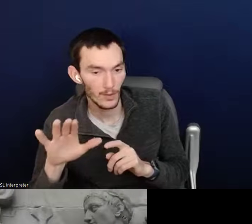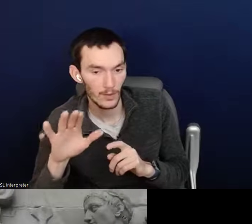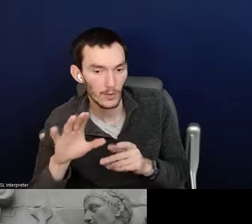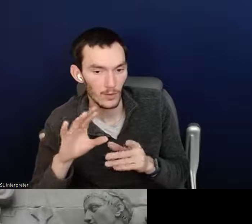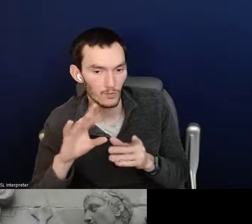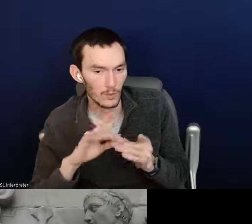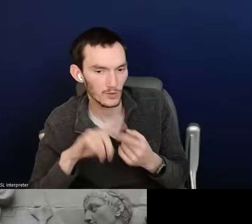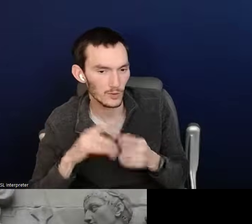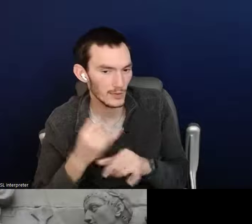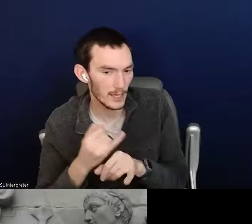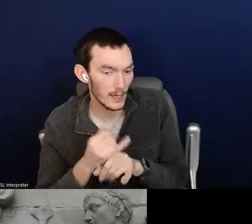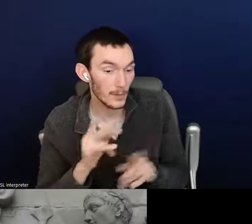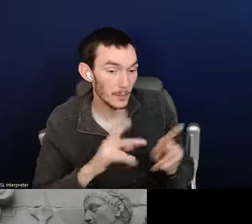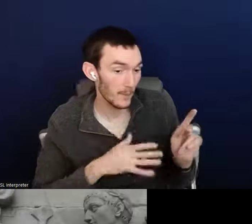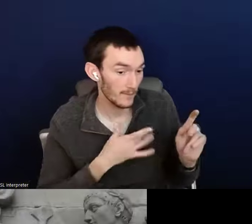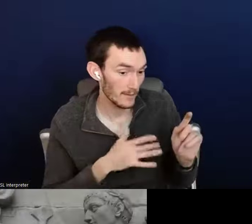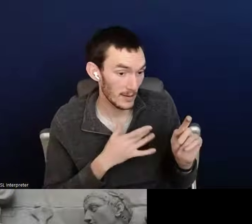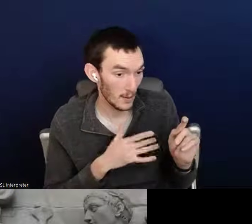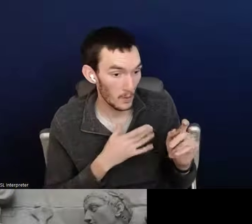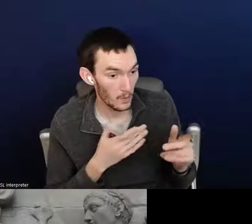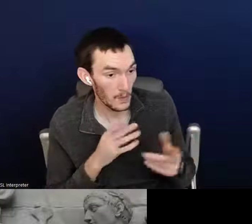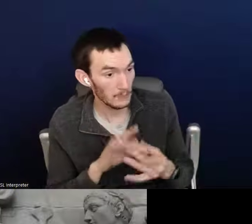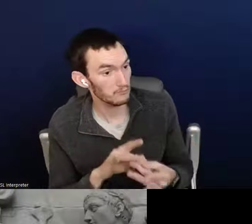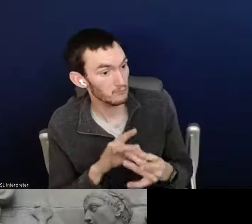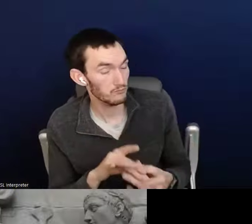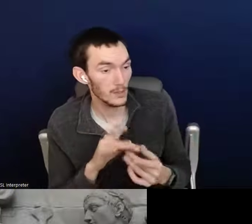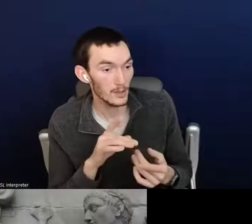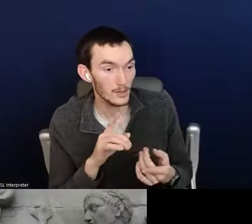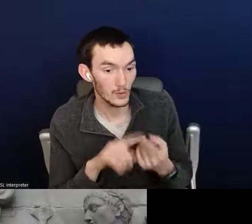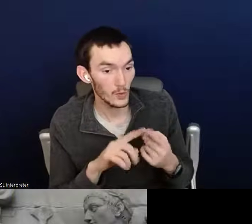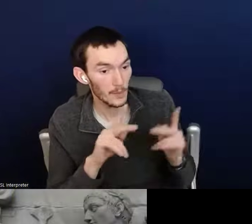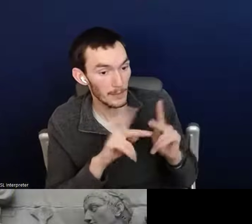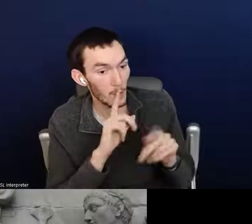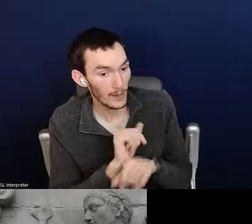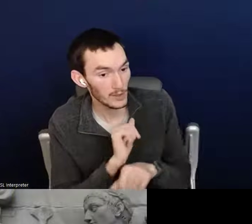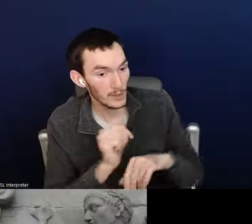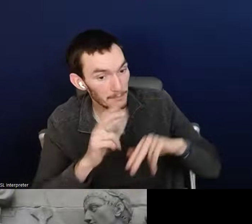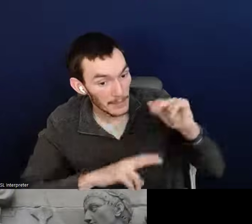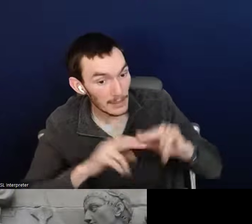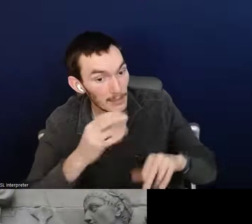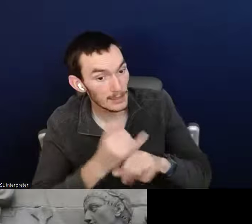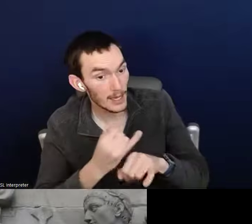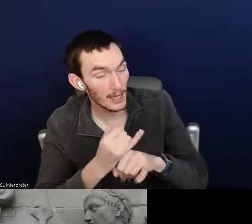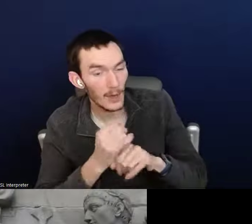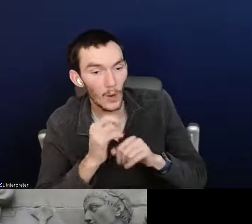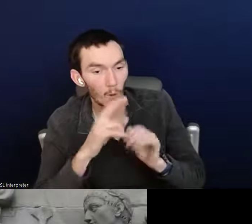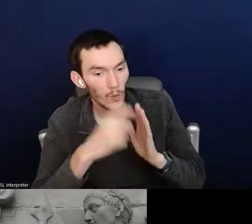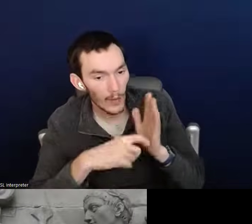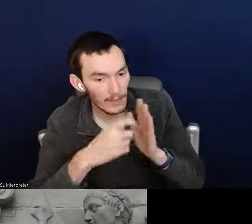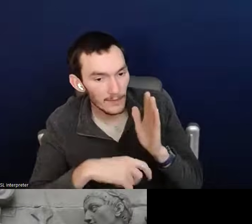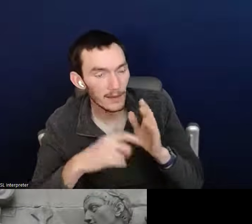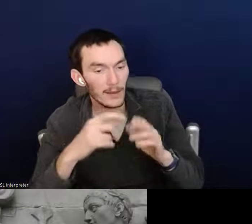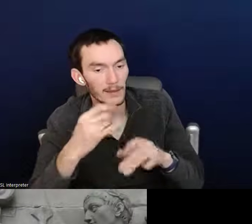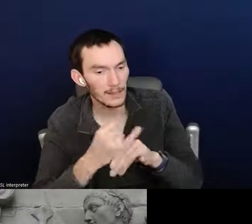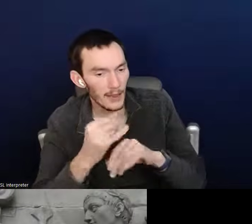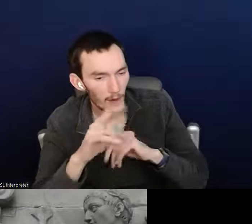relationship to the site? So do people feel that they are related to the people who built the site, who excavated the site in the 30s? Like, how